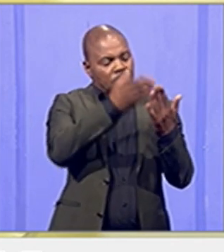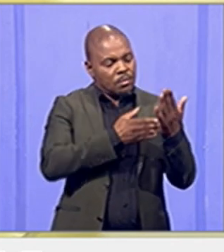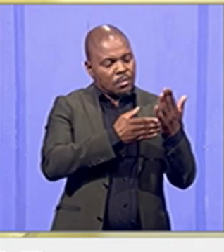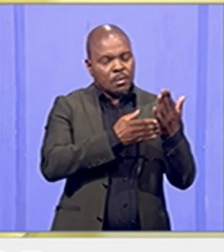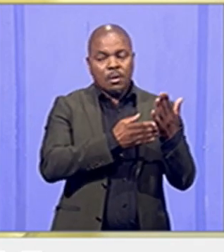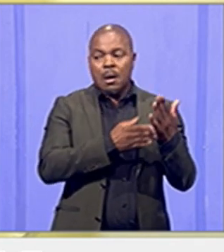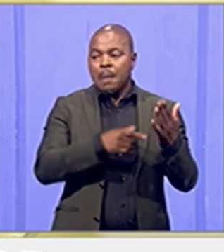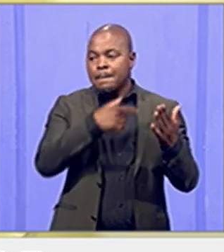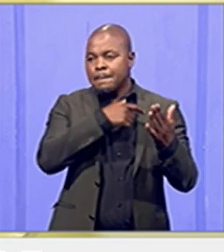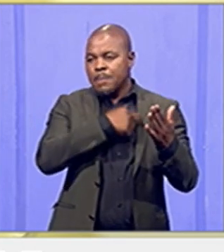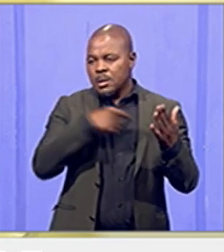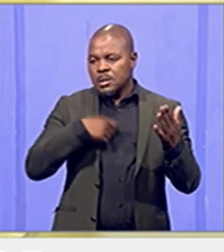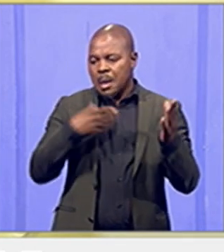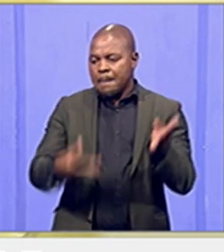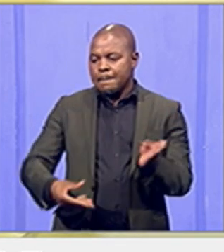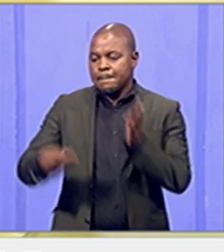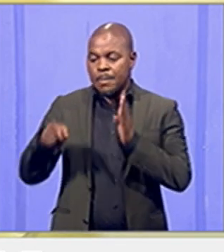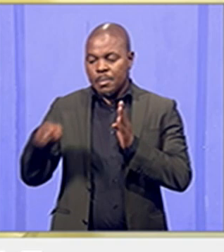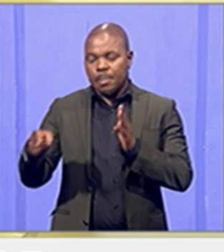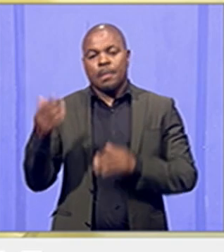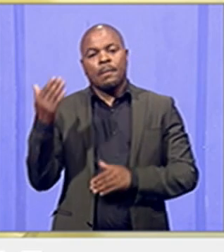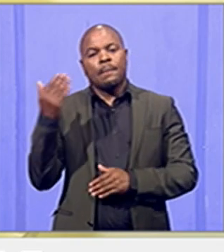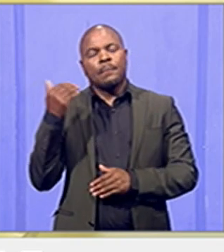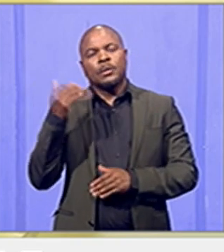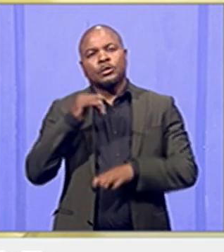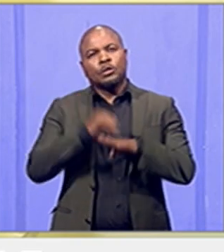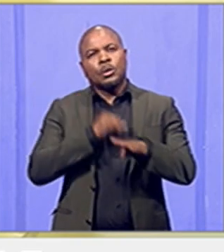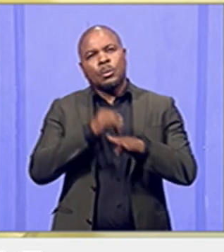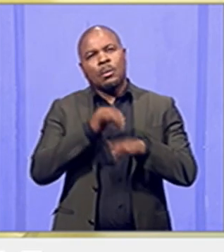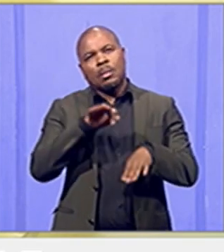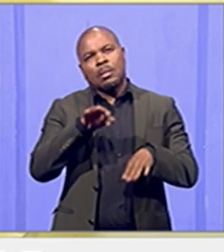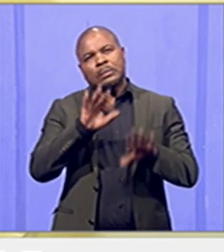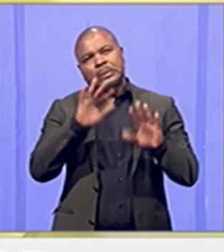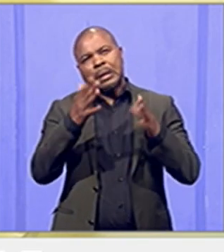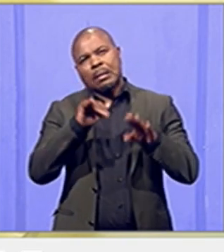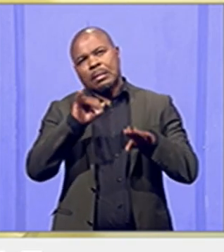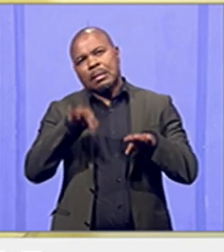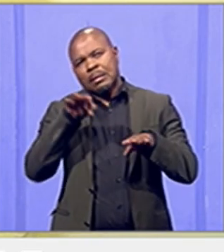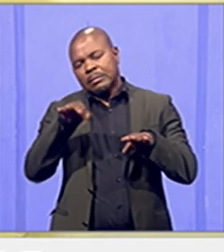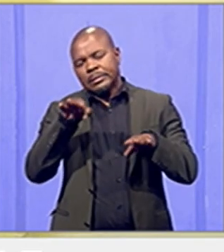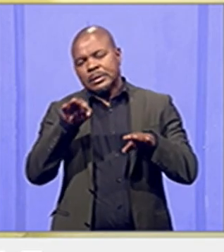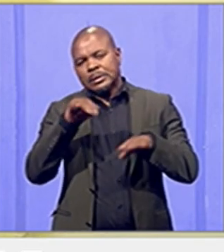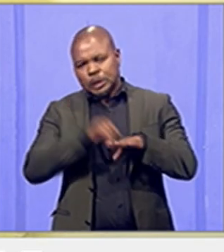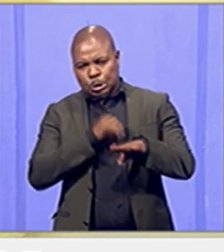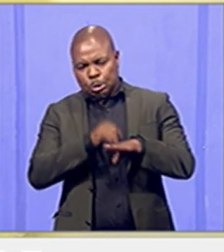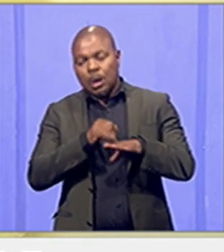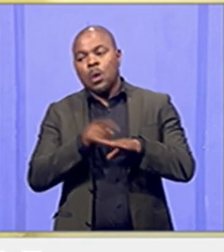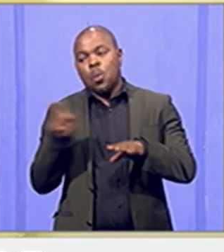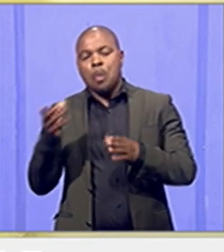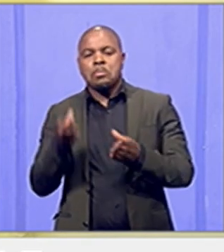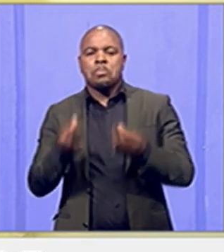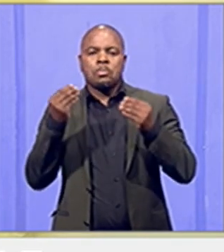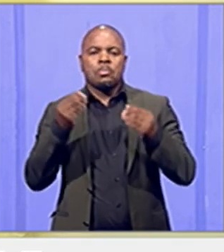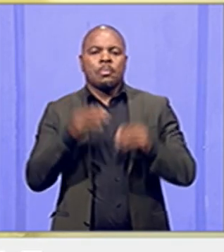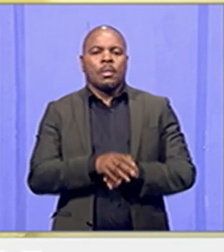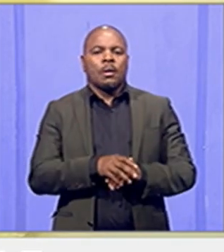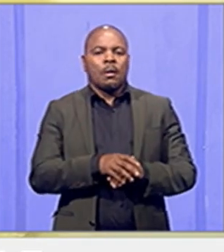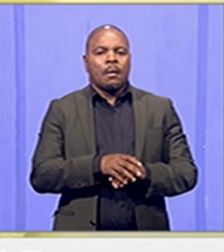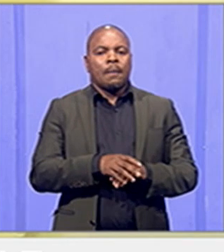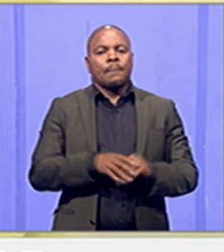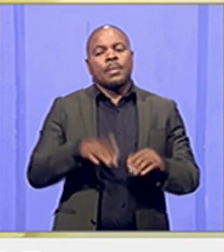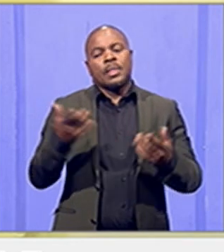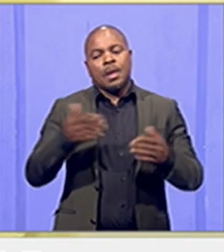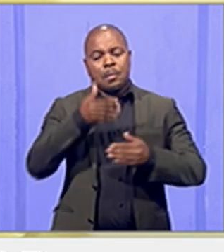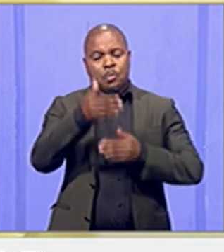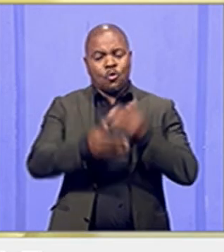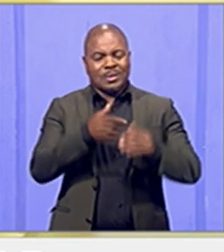January, somewhere between the 10th or the 13th of January. I can't remember the exact date. And so the process was already running behind schedule,